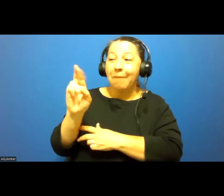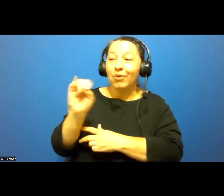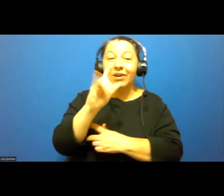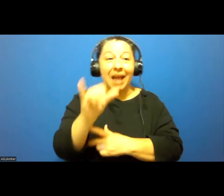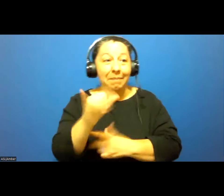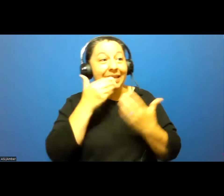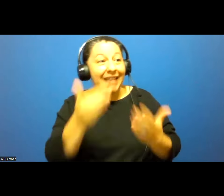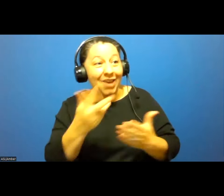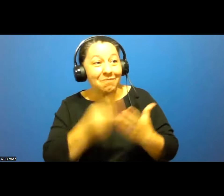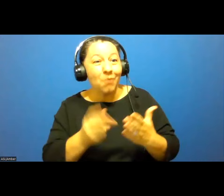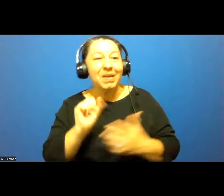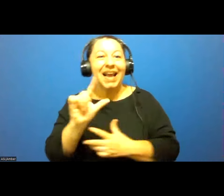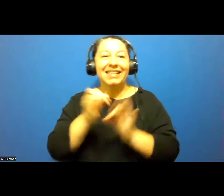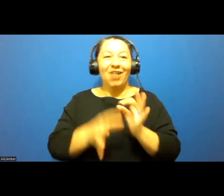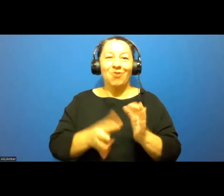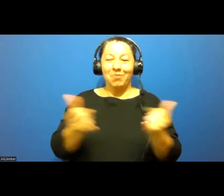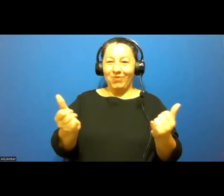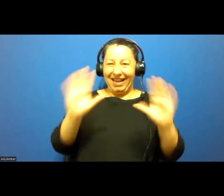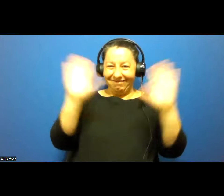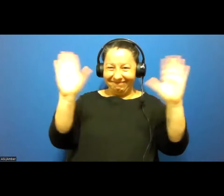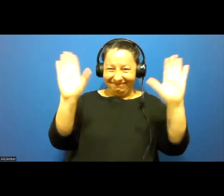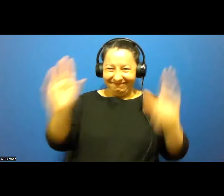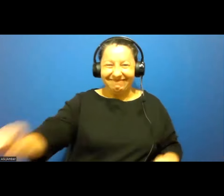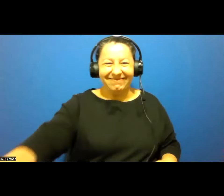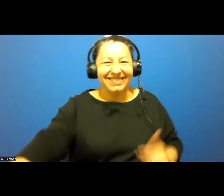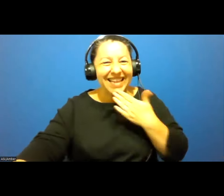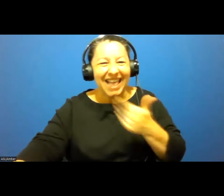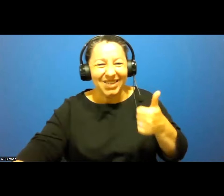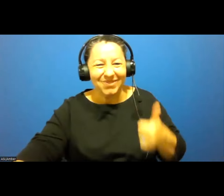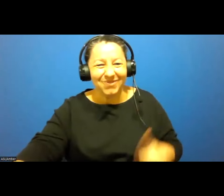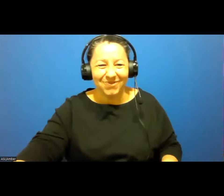interpreters. All right, bye everybody.